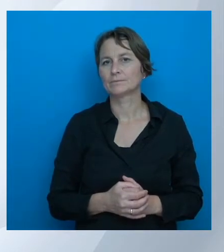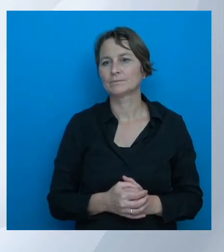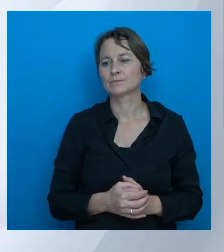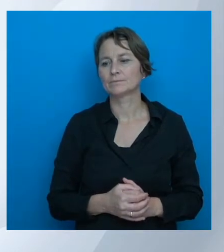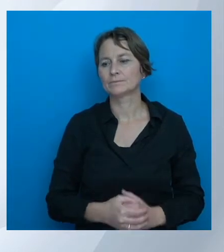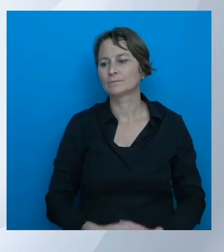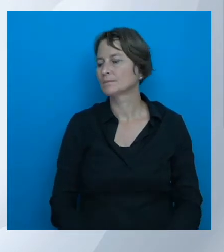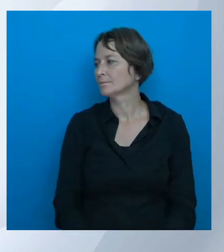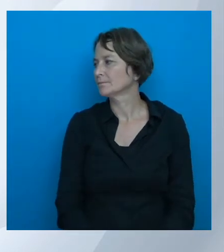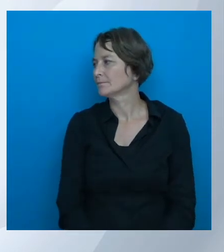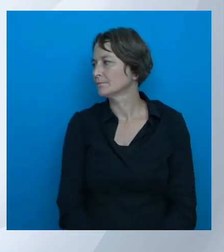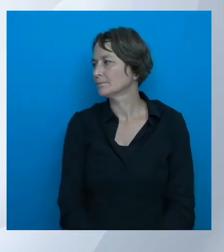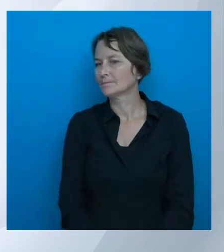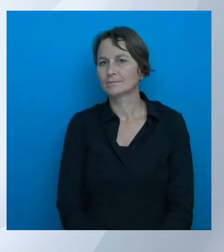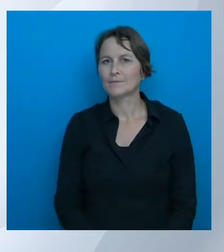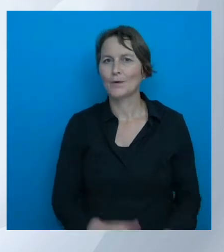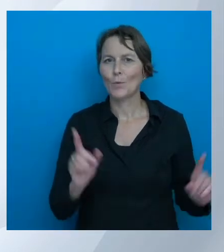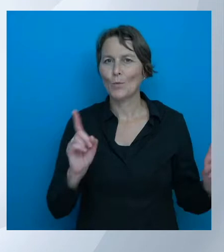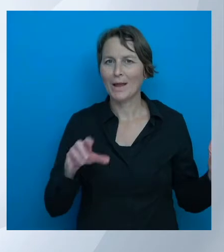Where's my mouse?